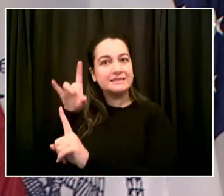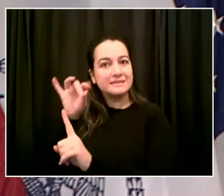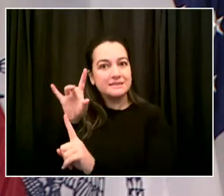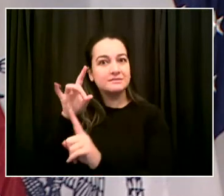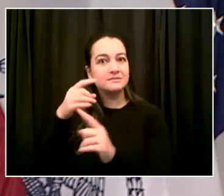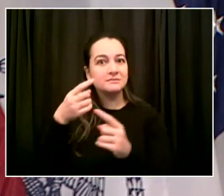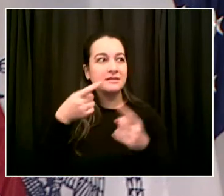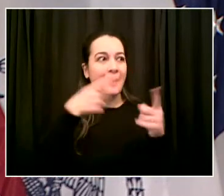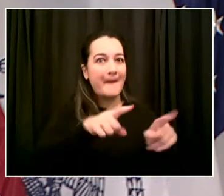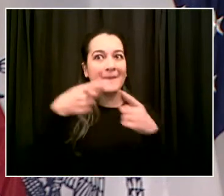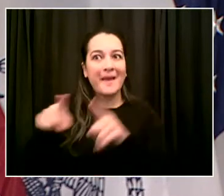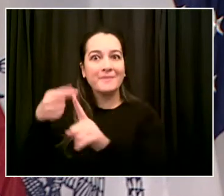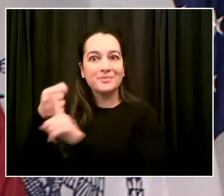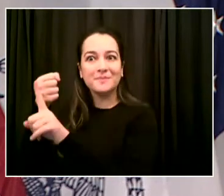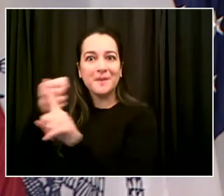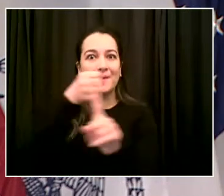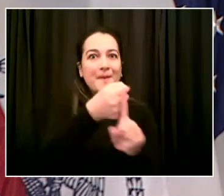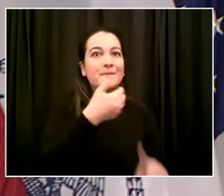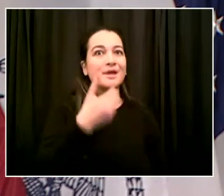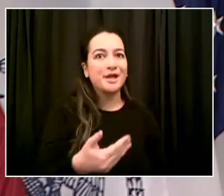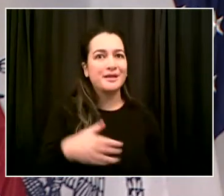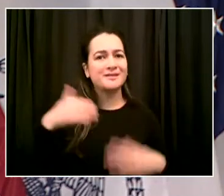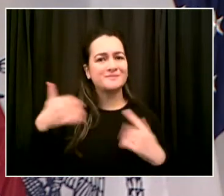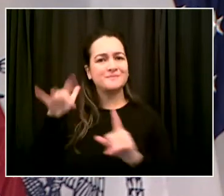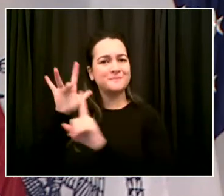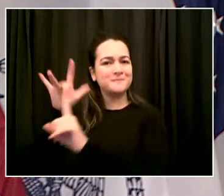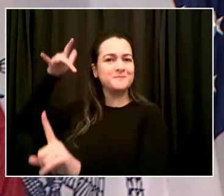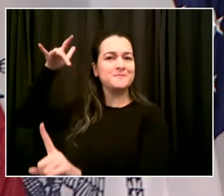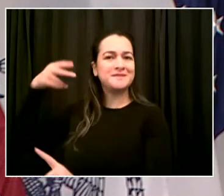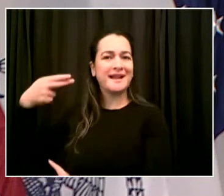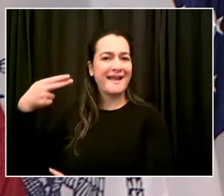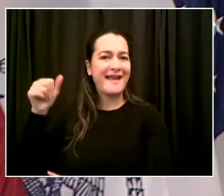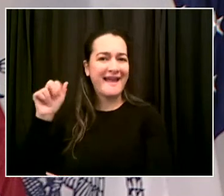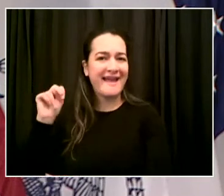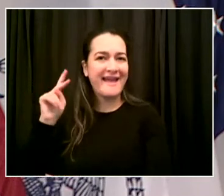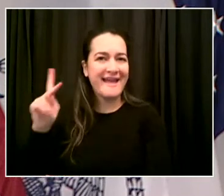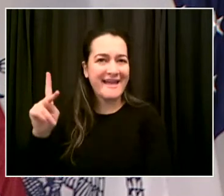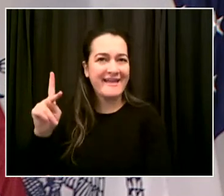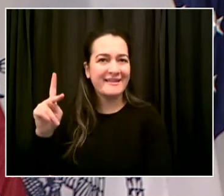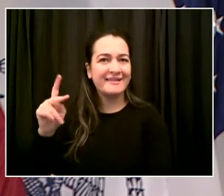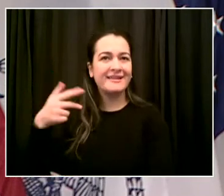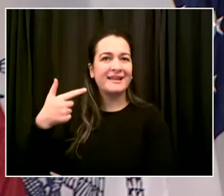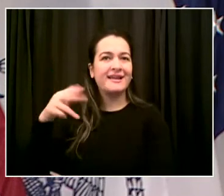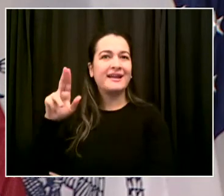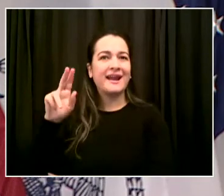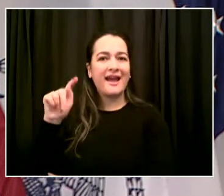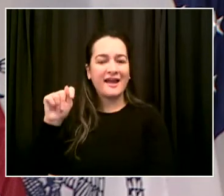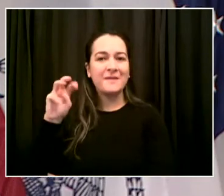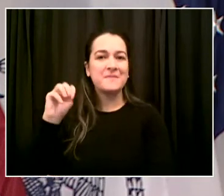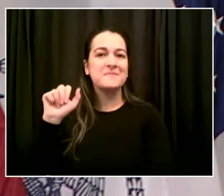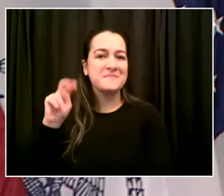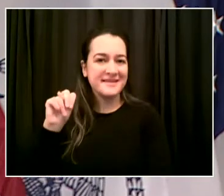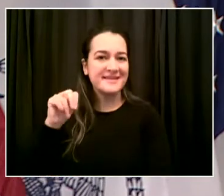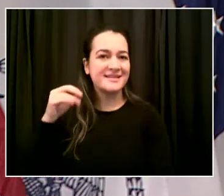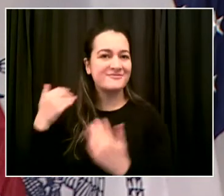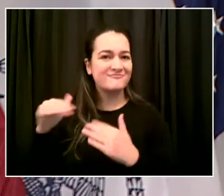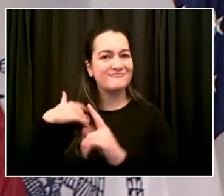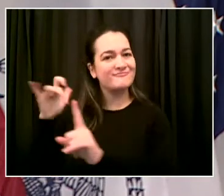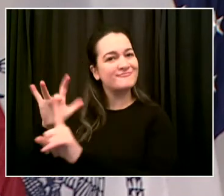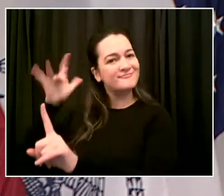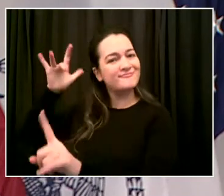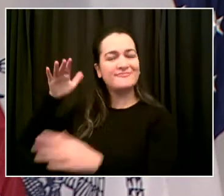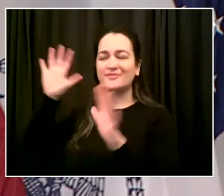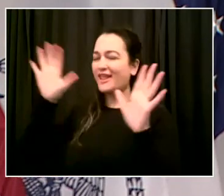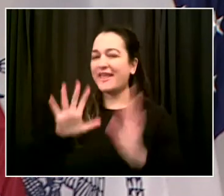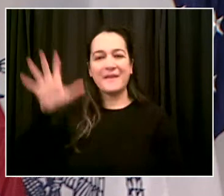different viewpoints in that process. He always listened, but then he always found a way to bring people together and get things done. And that's one of the central reasons that